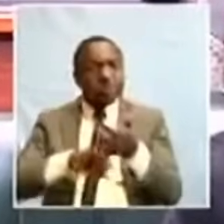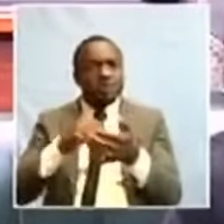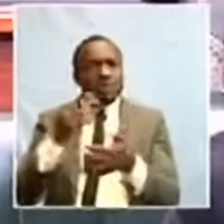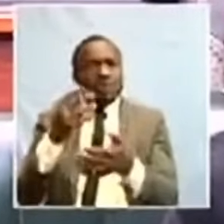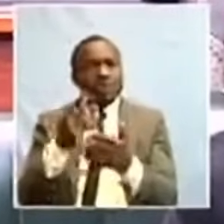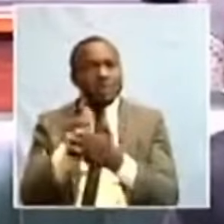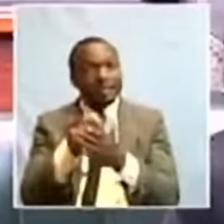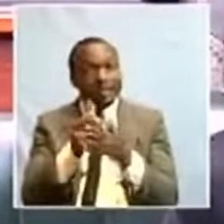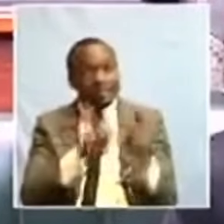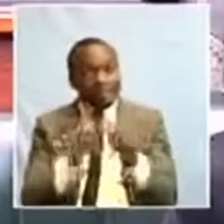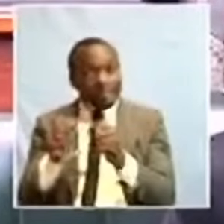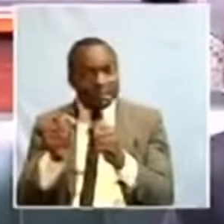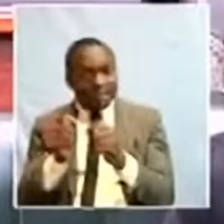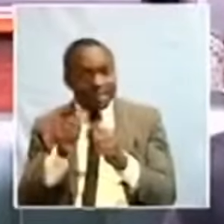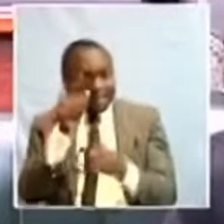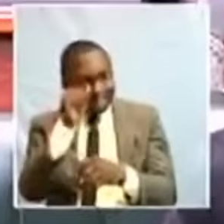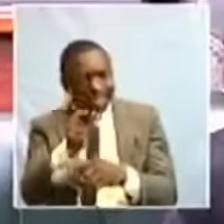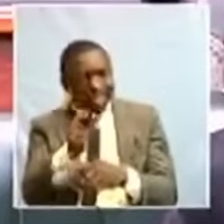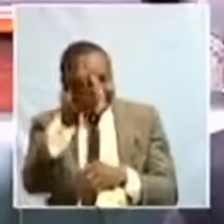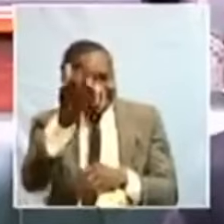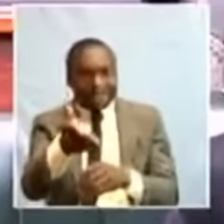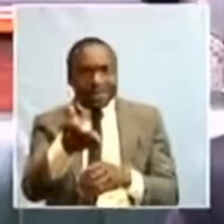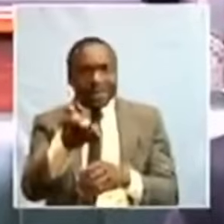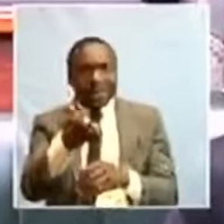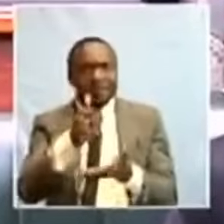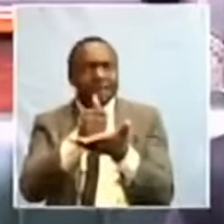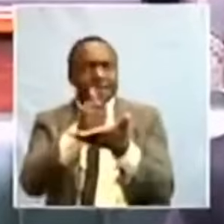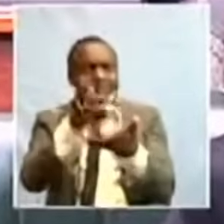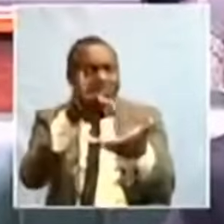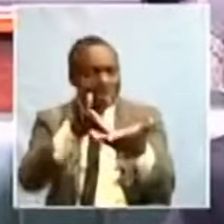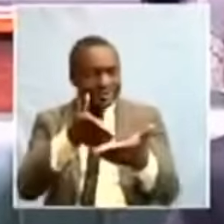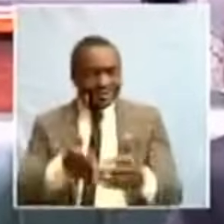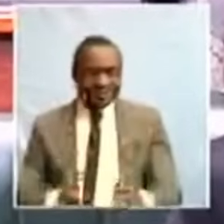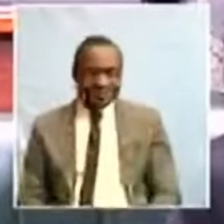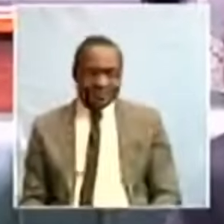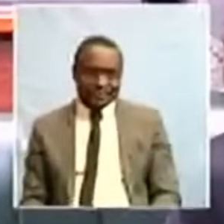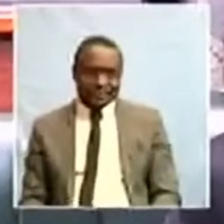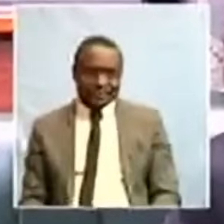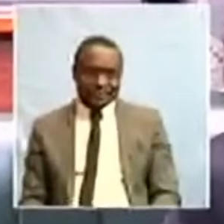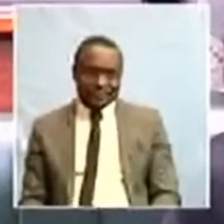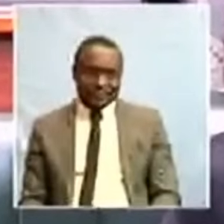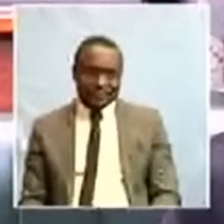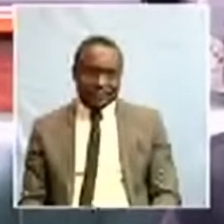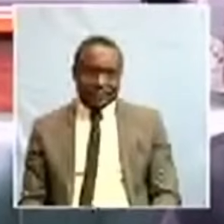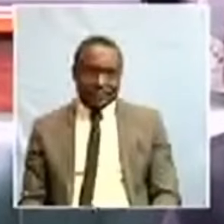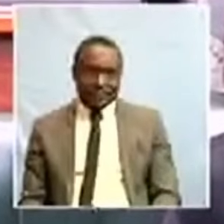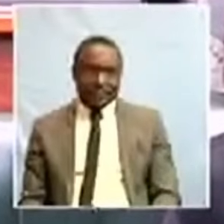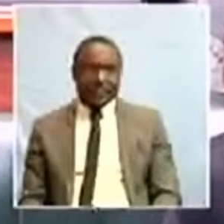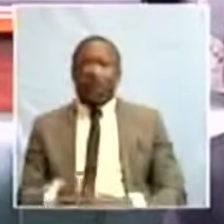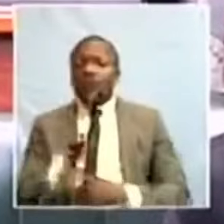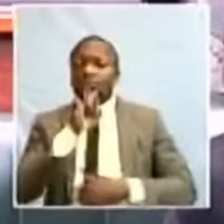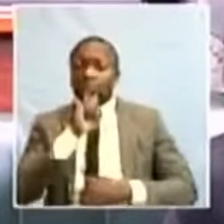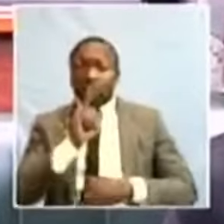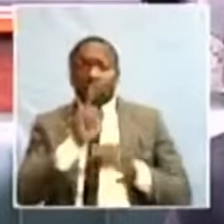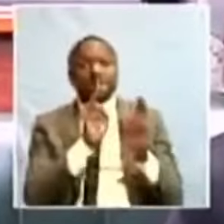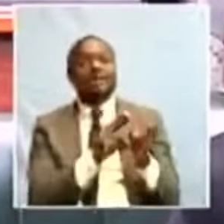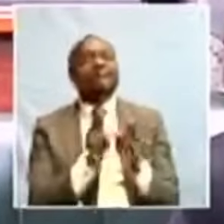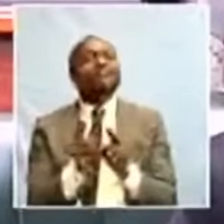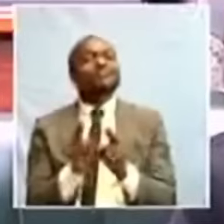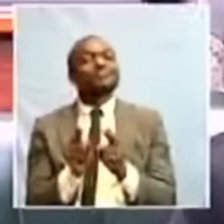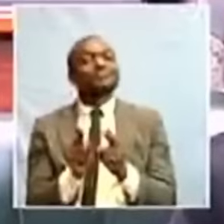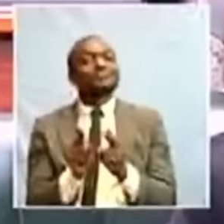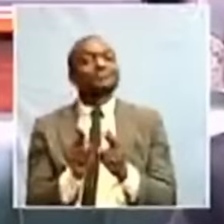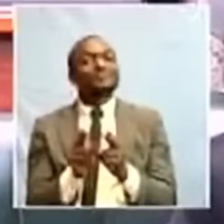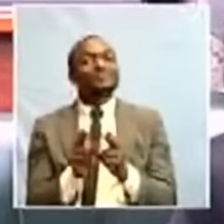for? Is it not to mitigate this? Because the real answer